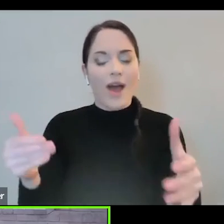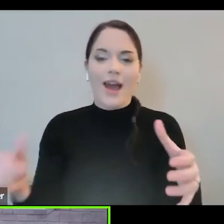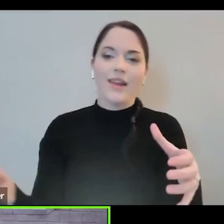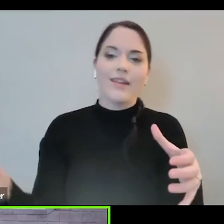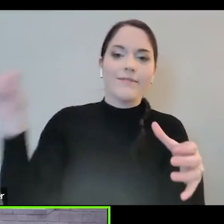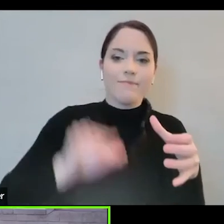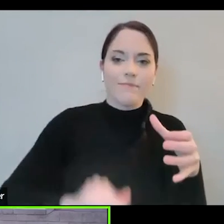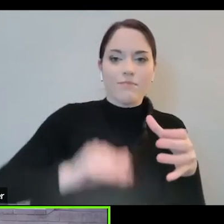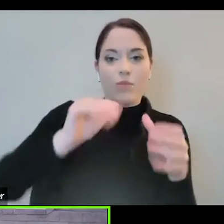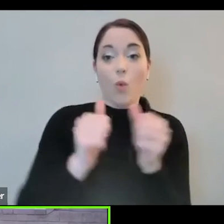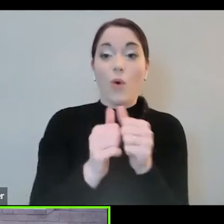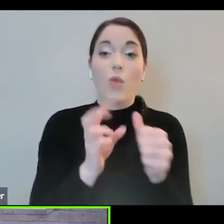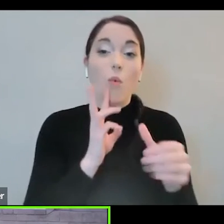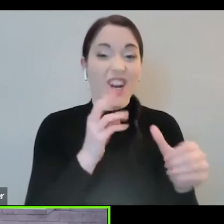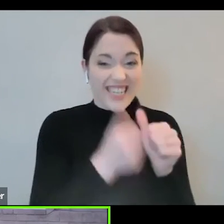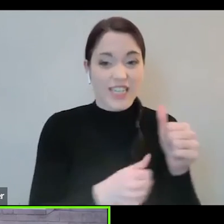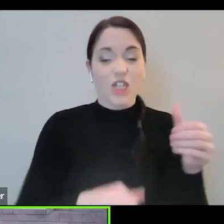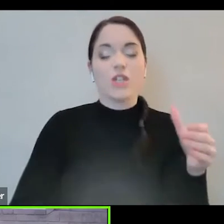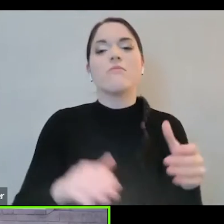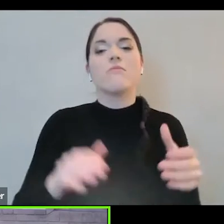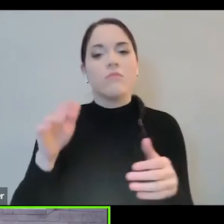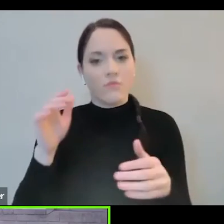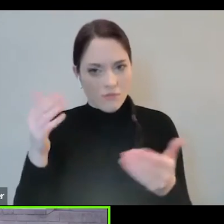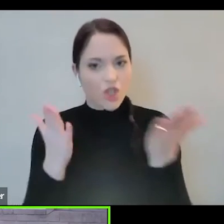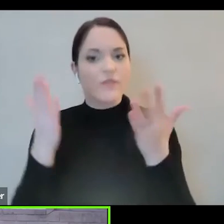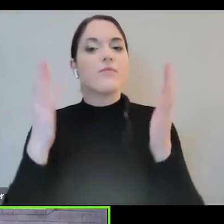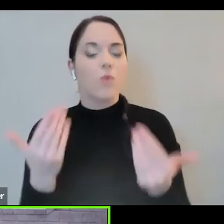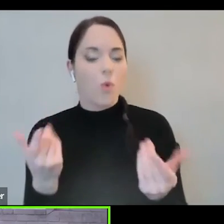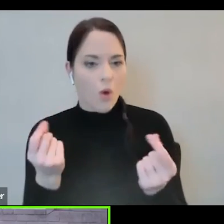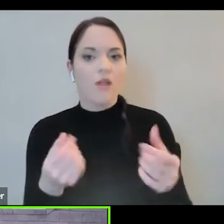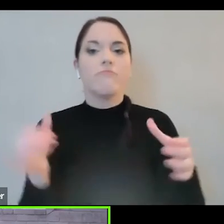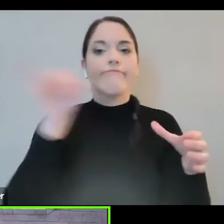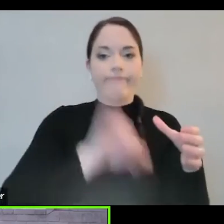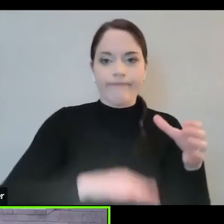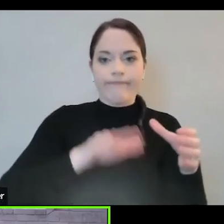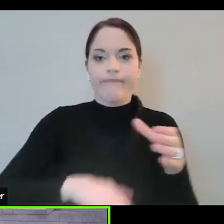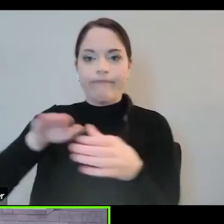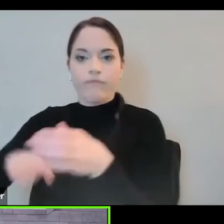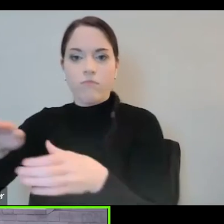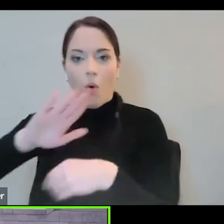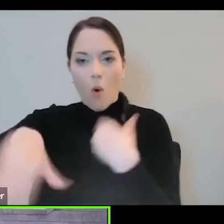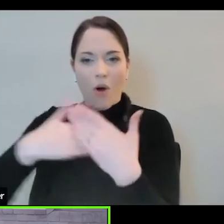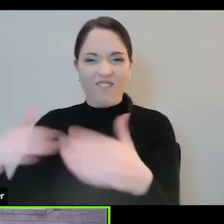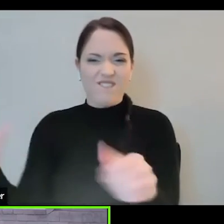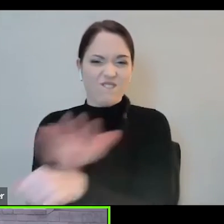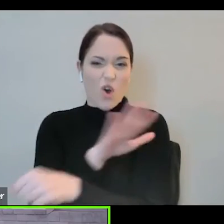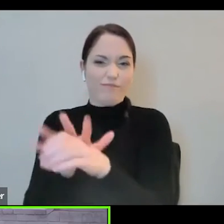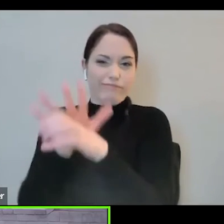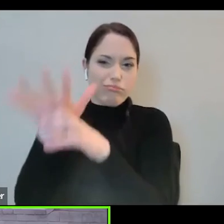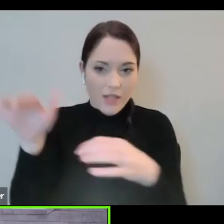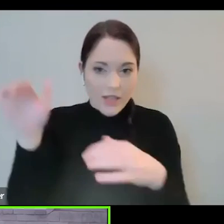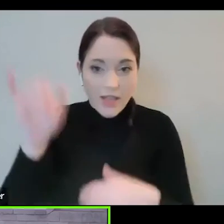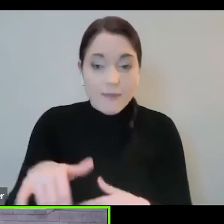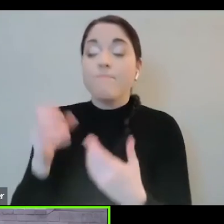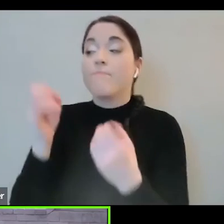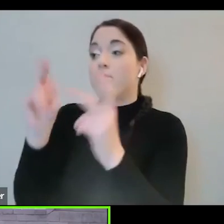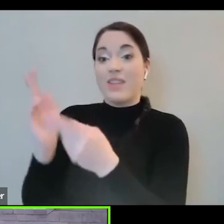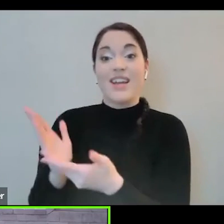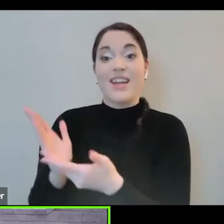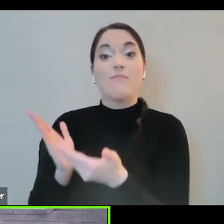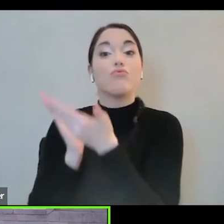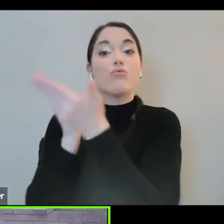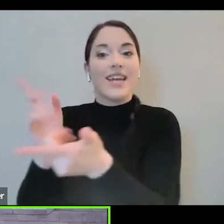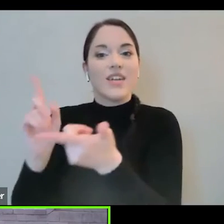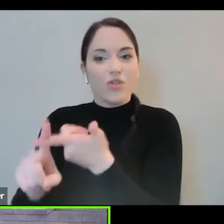brim. "Now," said Jesus, "draw out and take it to the caterer." They did as they were